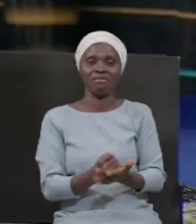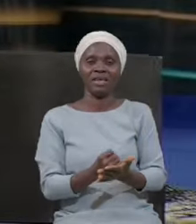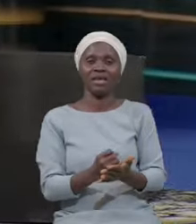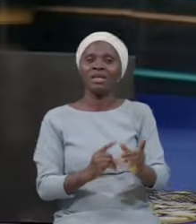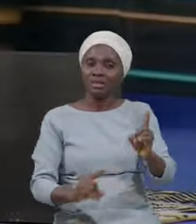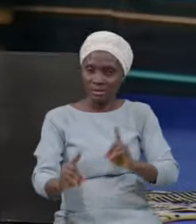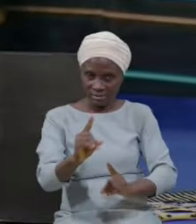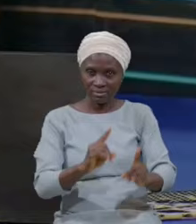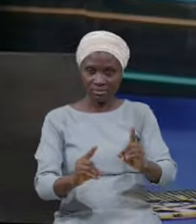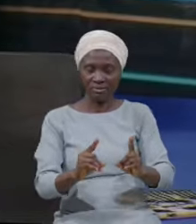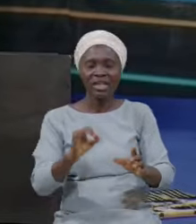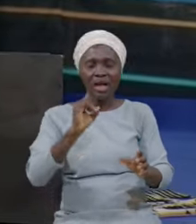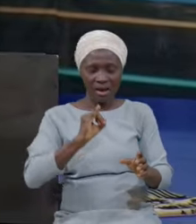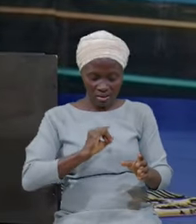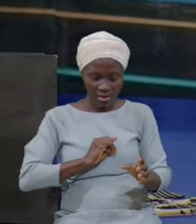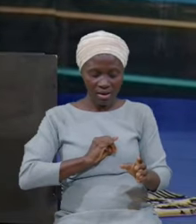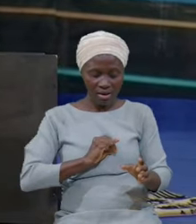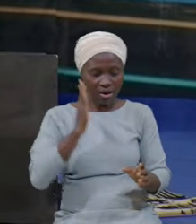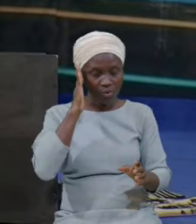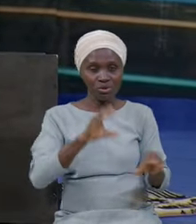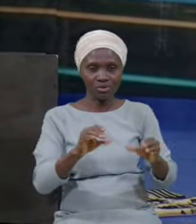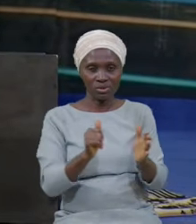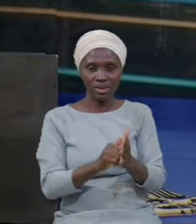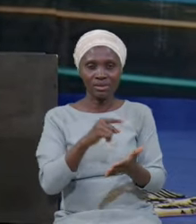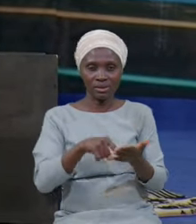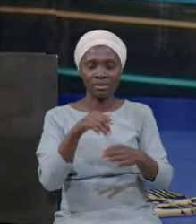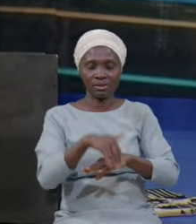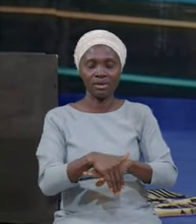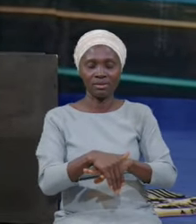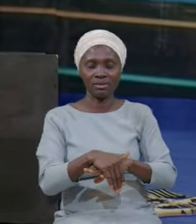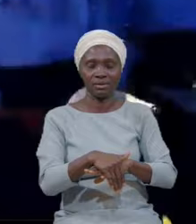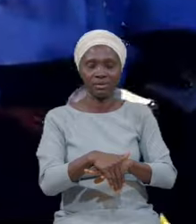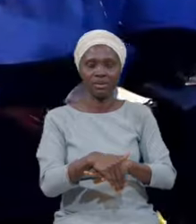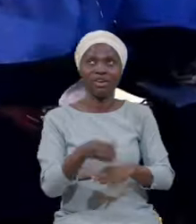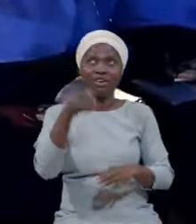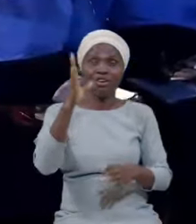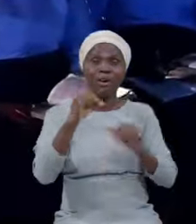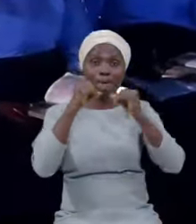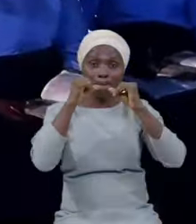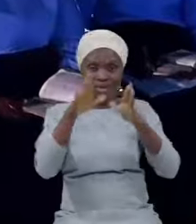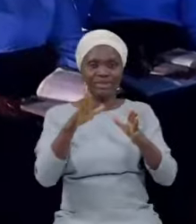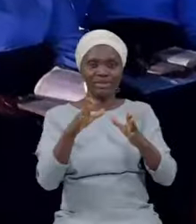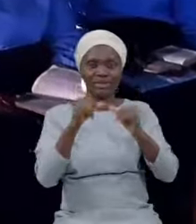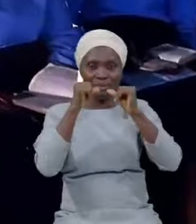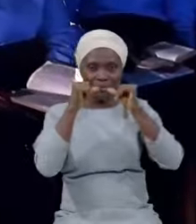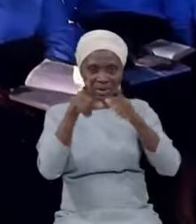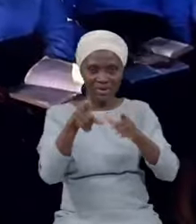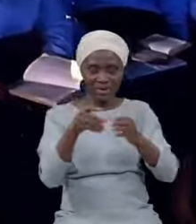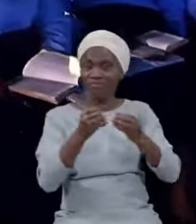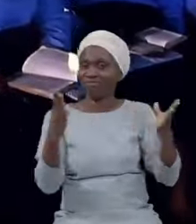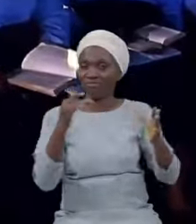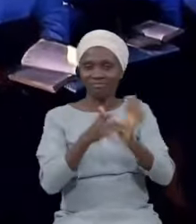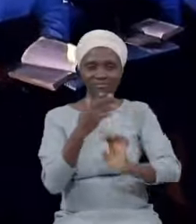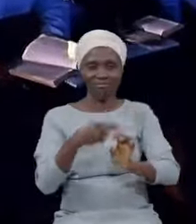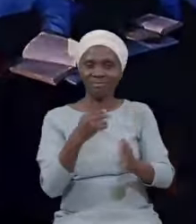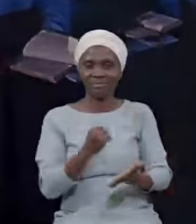tonight. God bless you and affirm that in your life in Jesus' name. And then it says